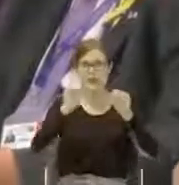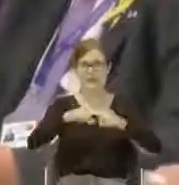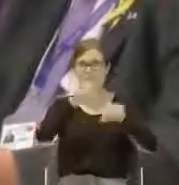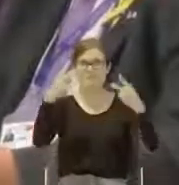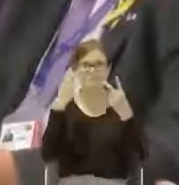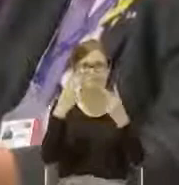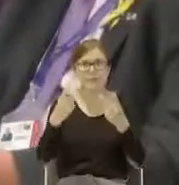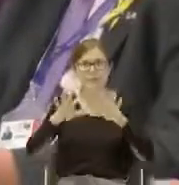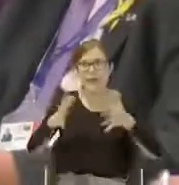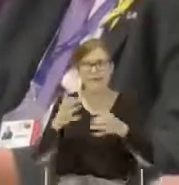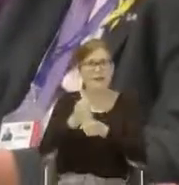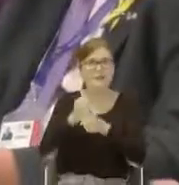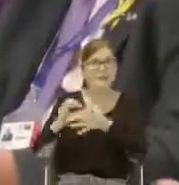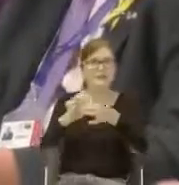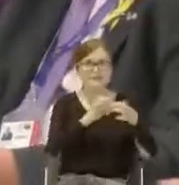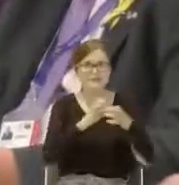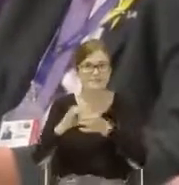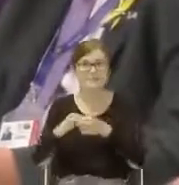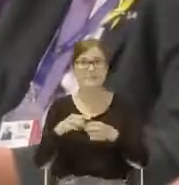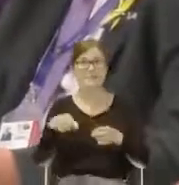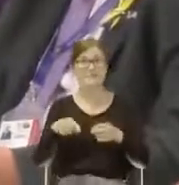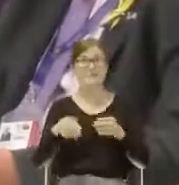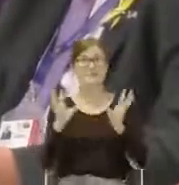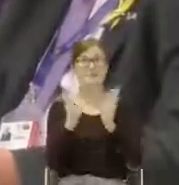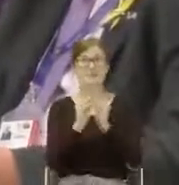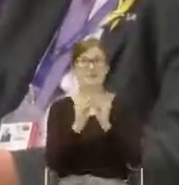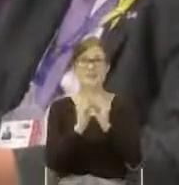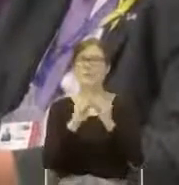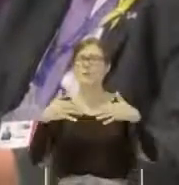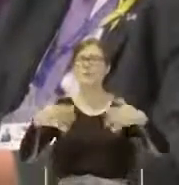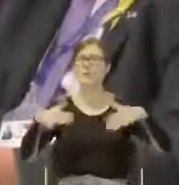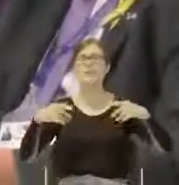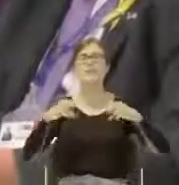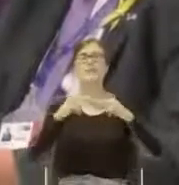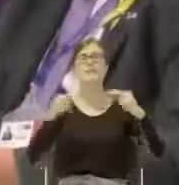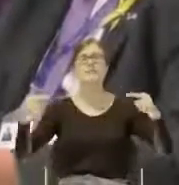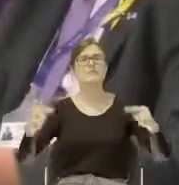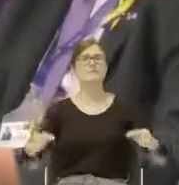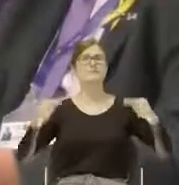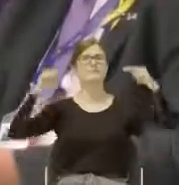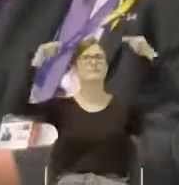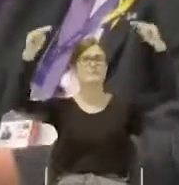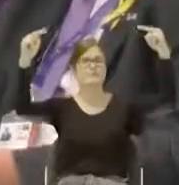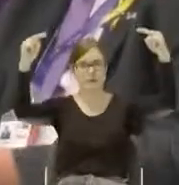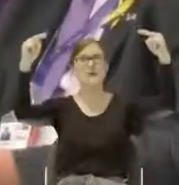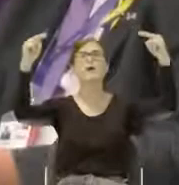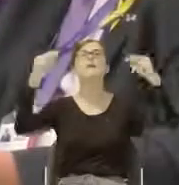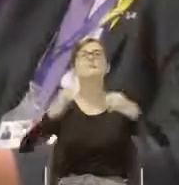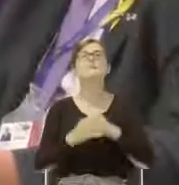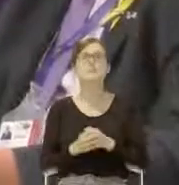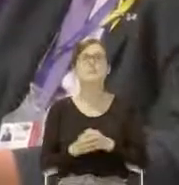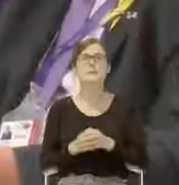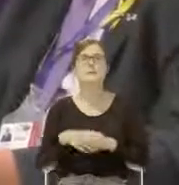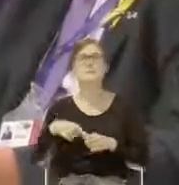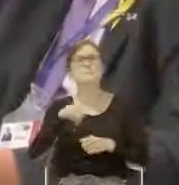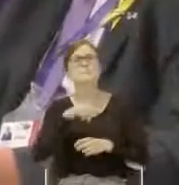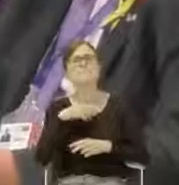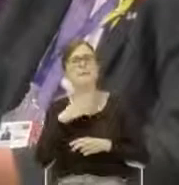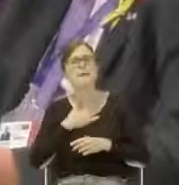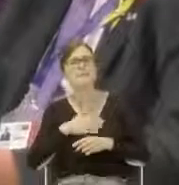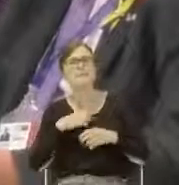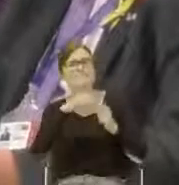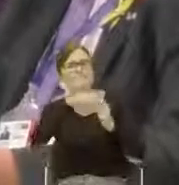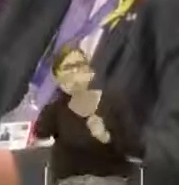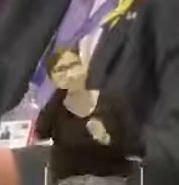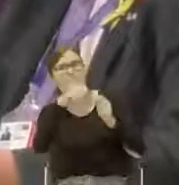review of the implementation of the new urban agenda held on the 28th of April this year.